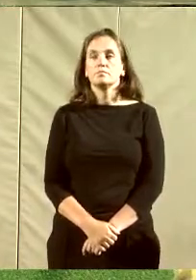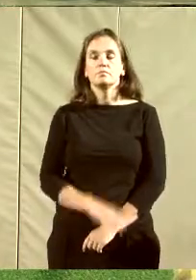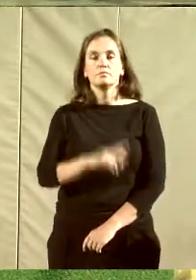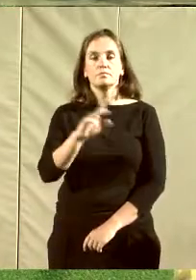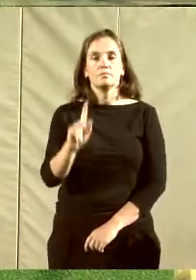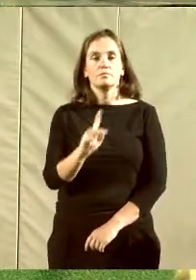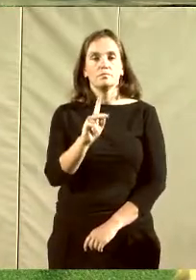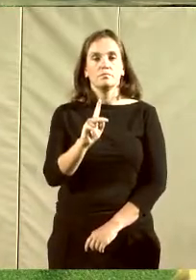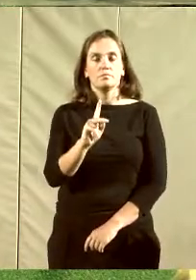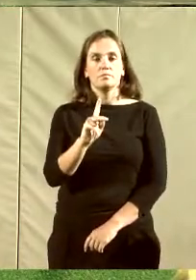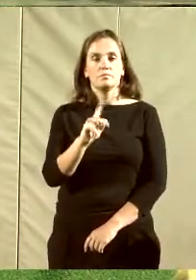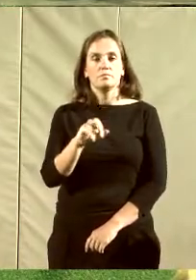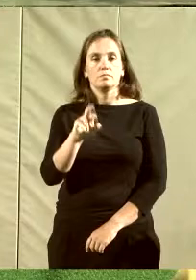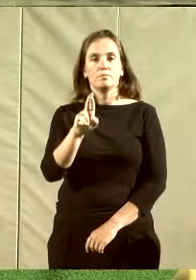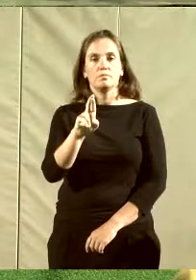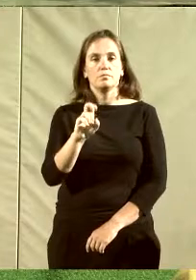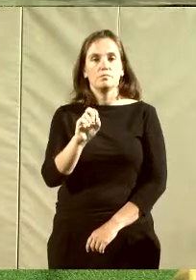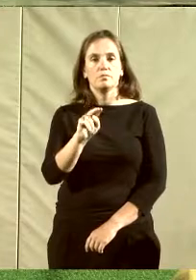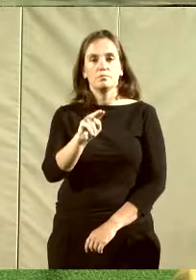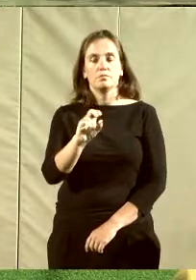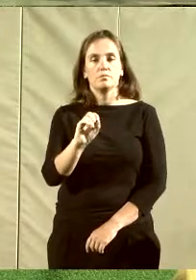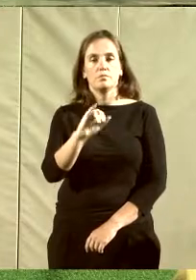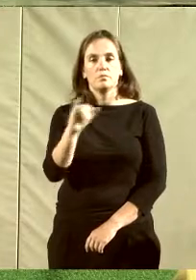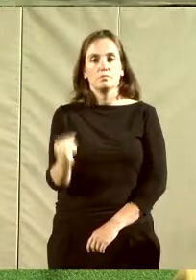Karen Marlene Renault.